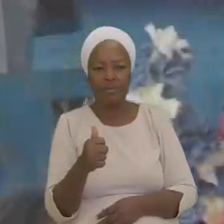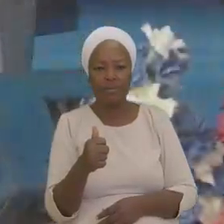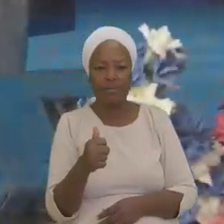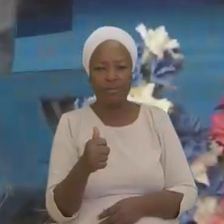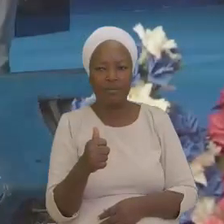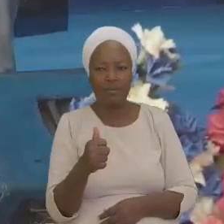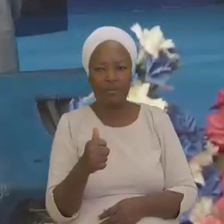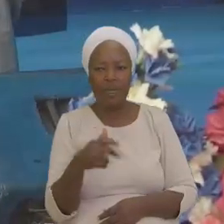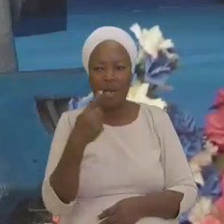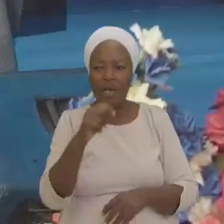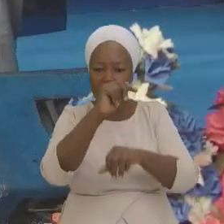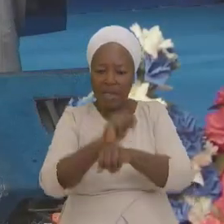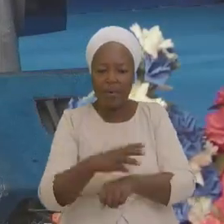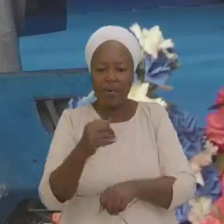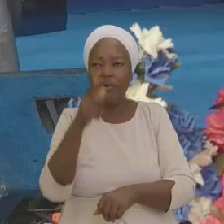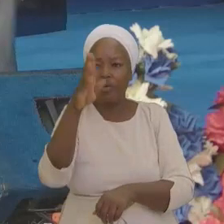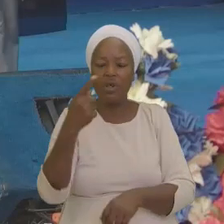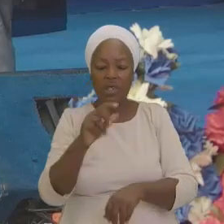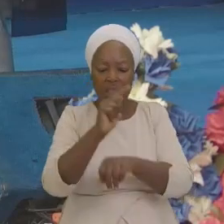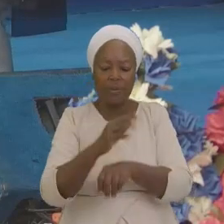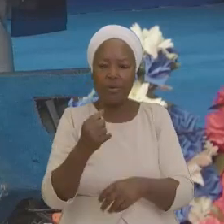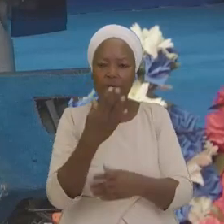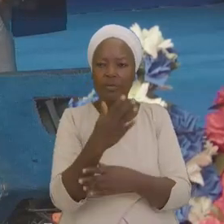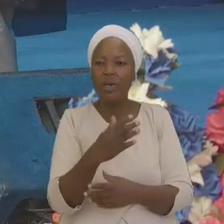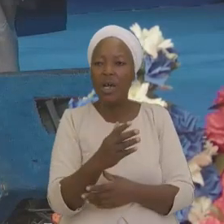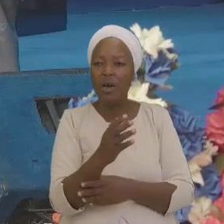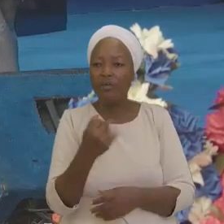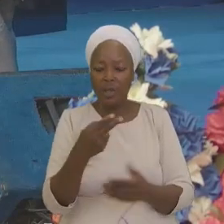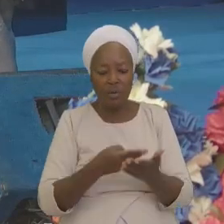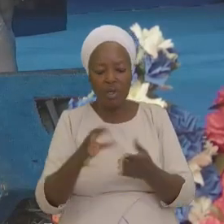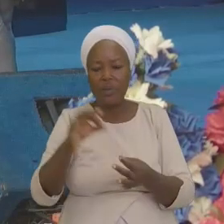The temple of God, the temple of Christ, the temple of the Holy Spirit